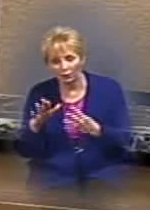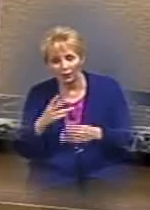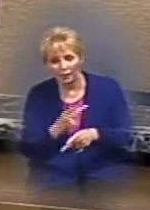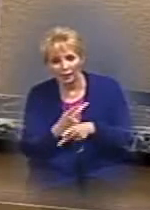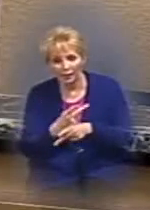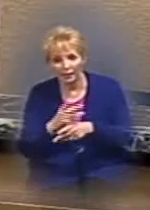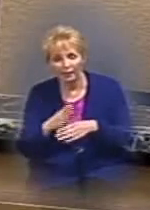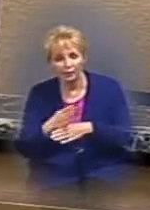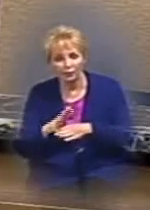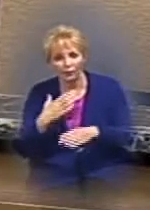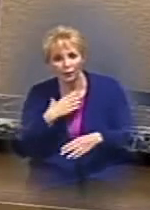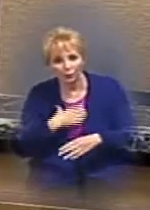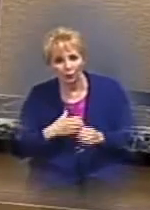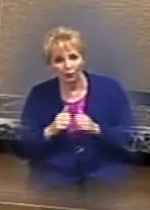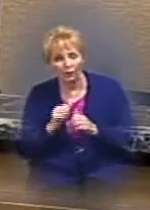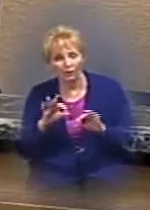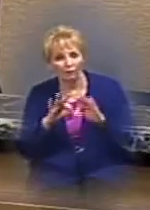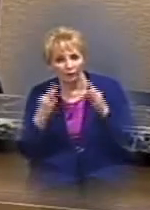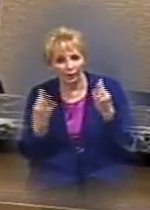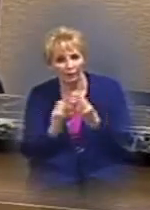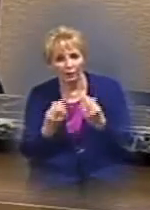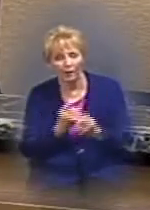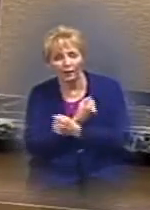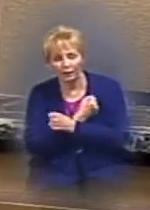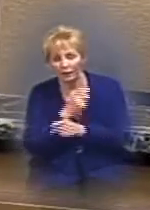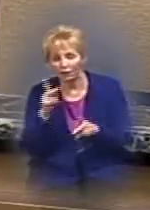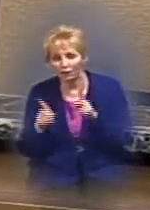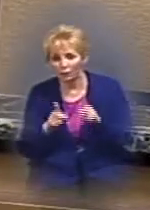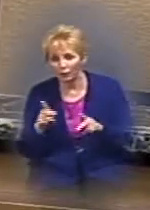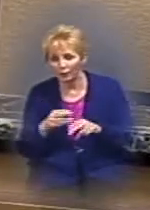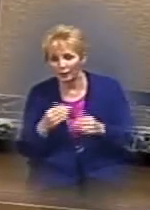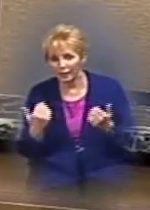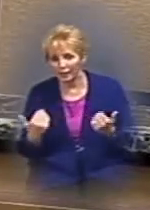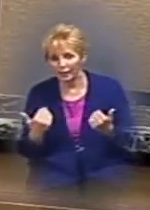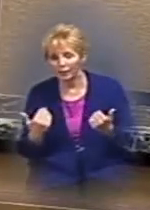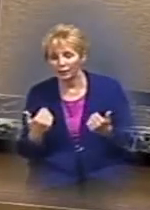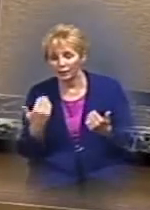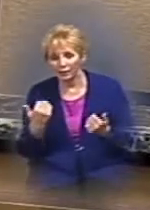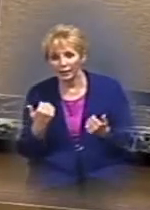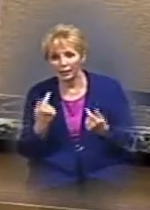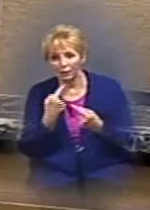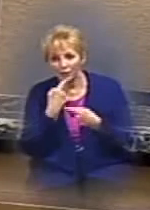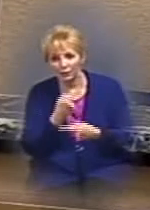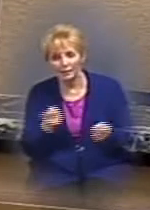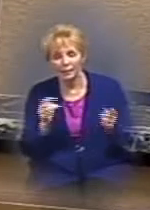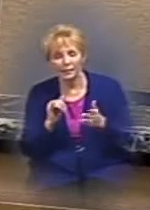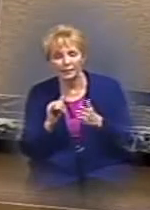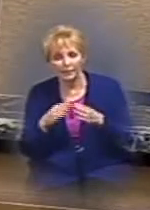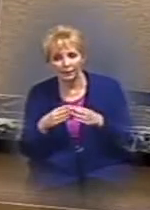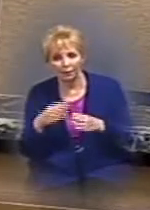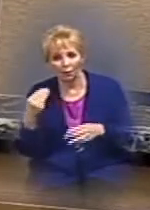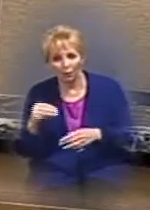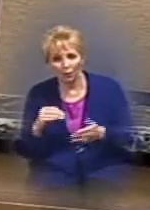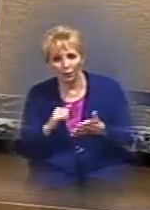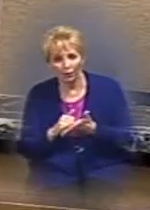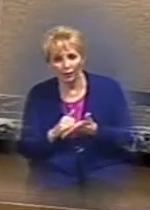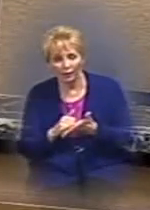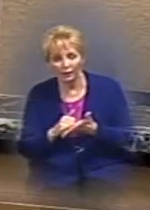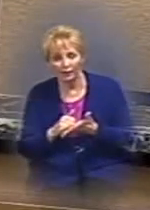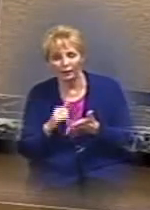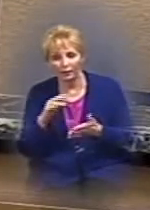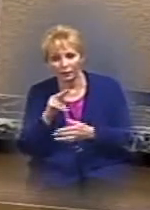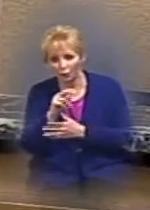wishes with family, loved ones, and their health care professionals. And now, therefore, be it resolved that the City of Morganton does hereby